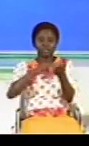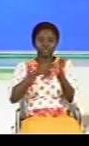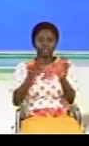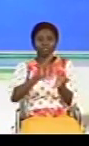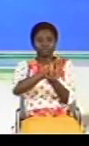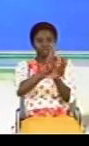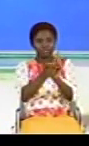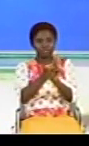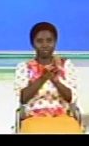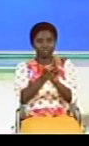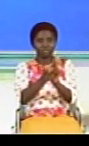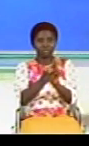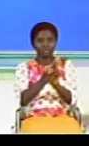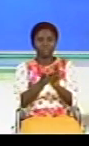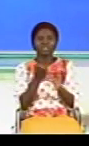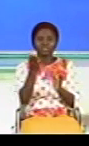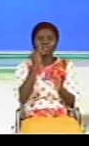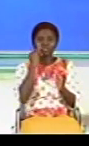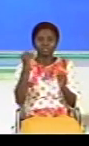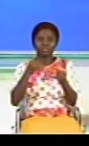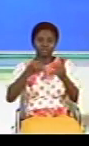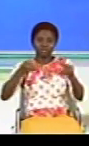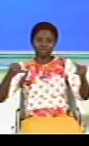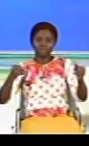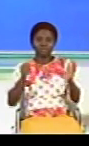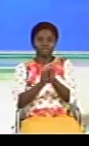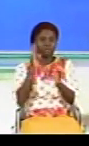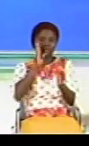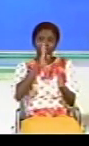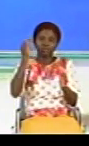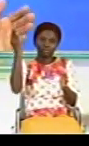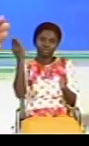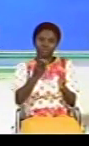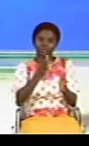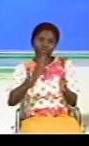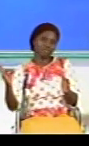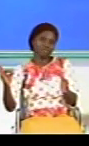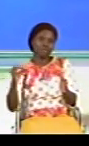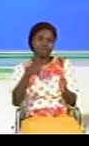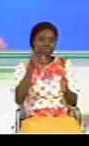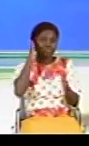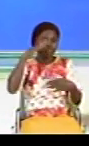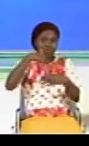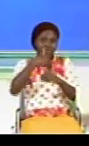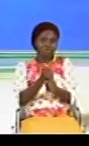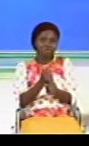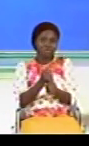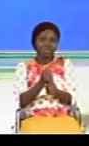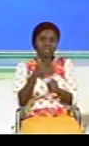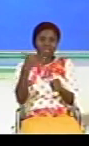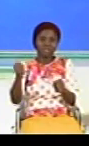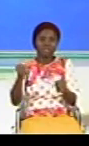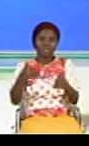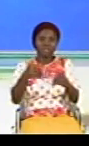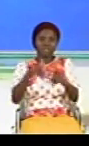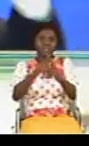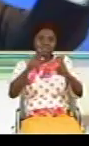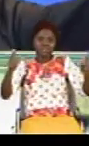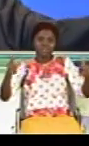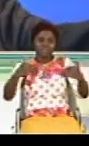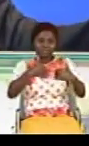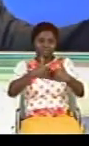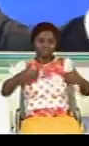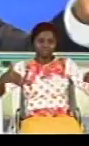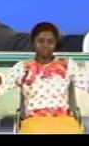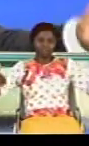of association with that sin. You make an impassable gulf between you and the sin, that you're